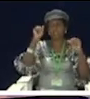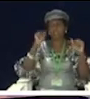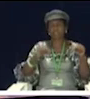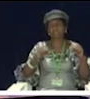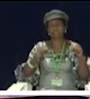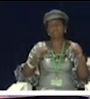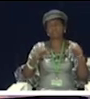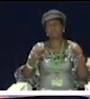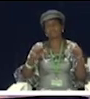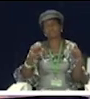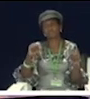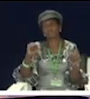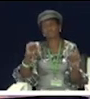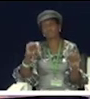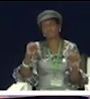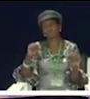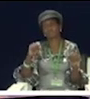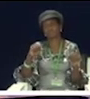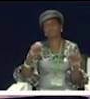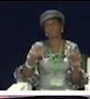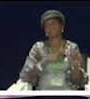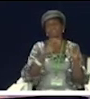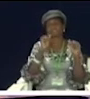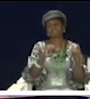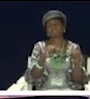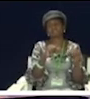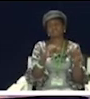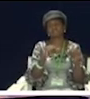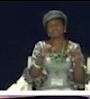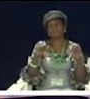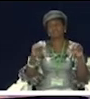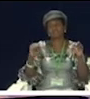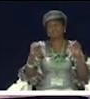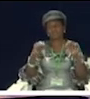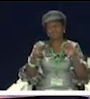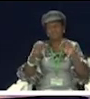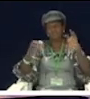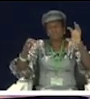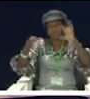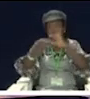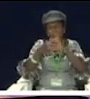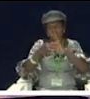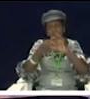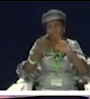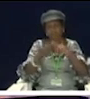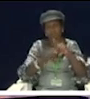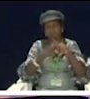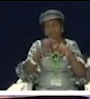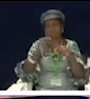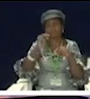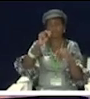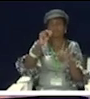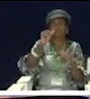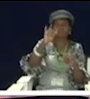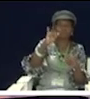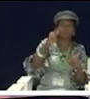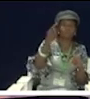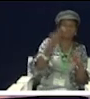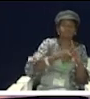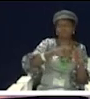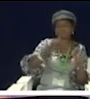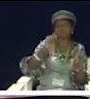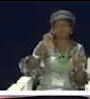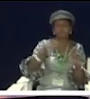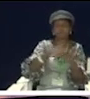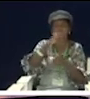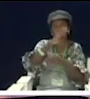I can queue in from Australia, from New Zealand, from Japan, from wherever I may be in